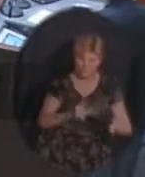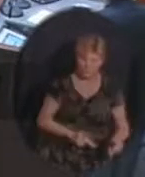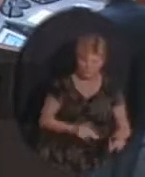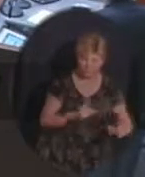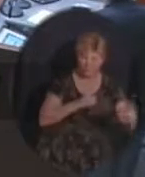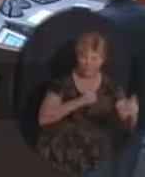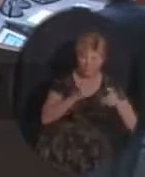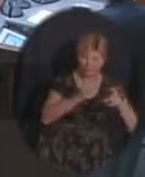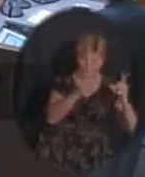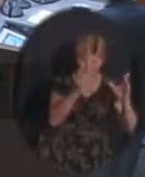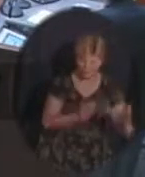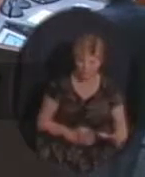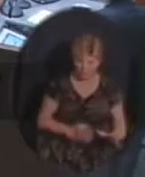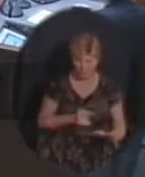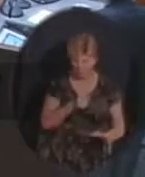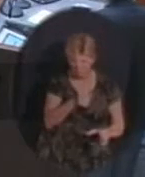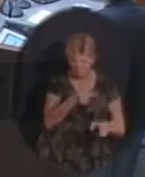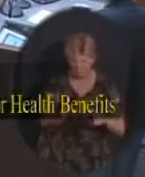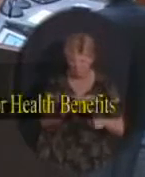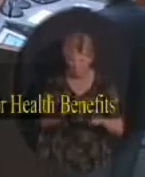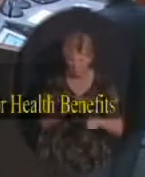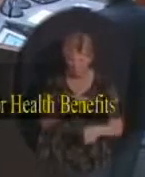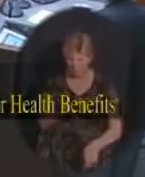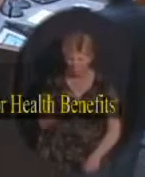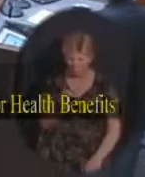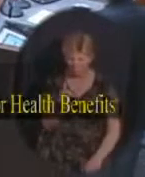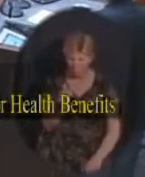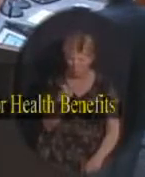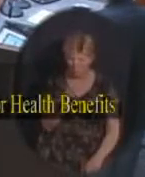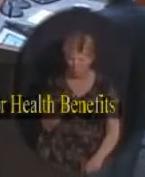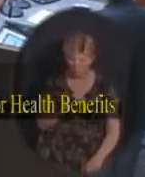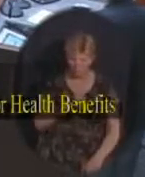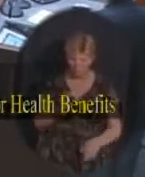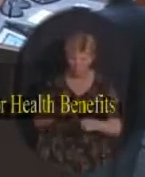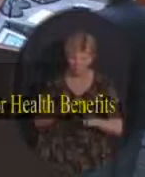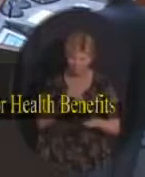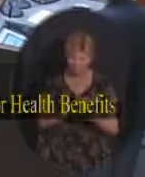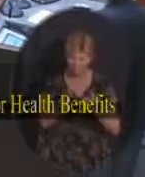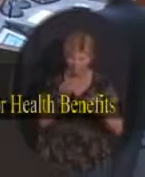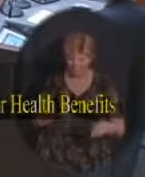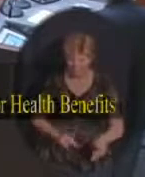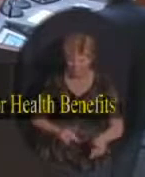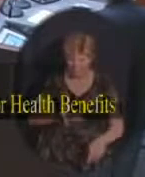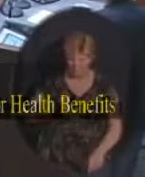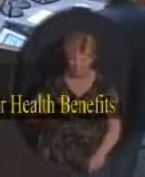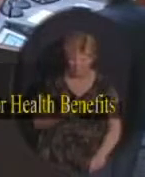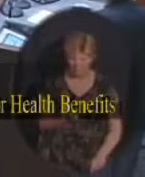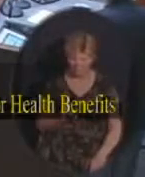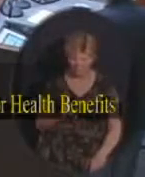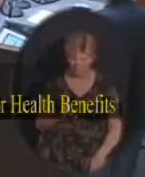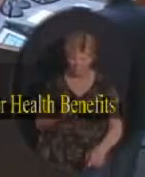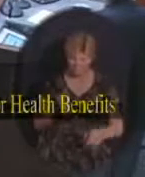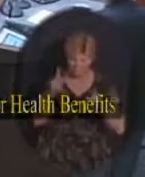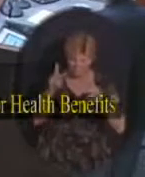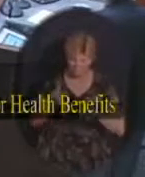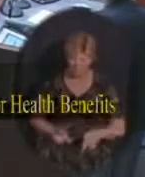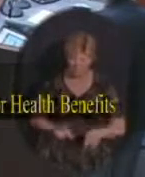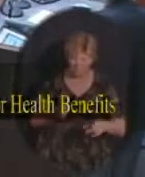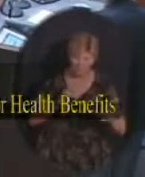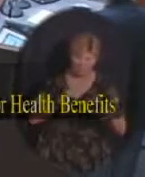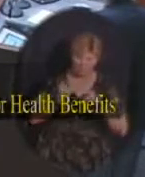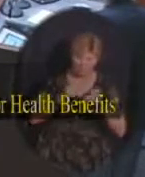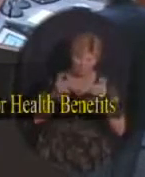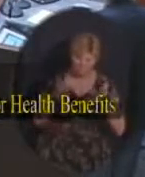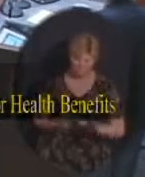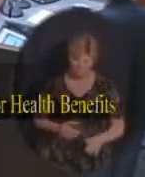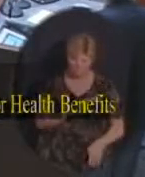rather than a broker, that our third-party administrator is using, and that they are delivering on that part of that contract